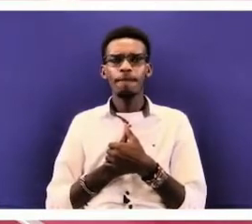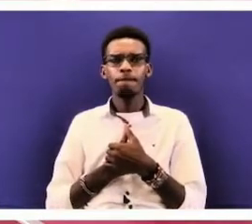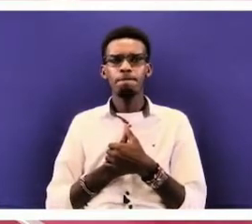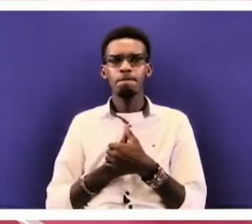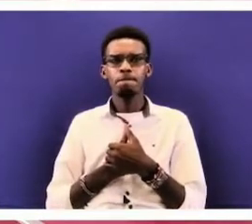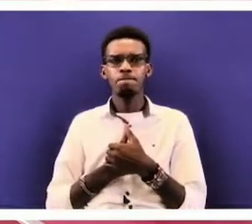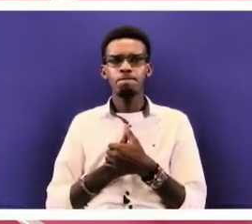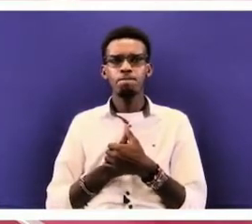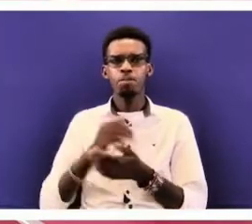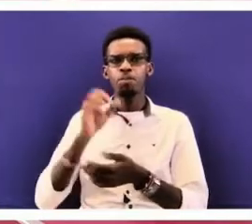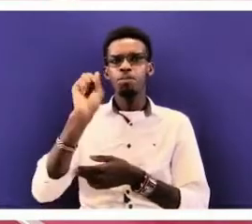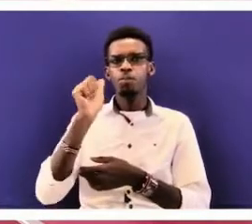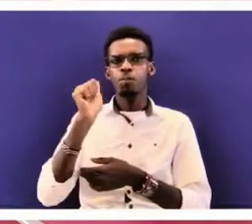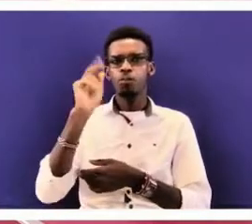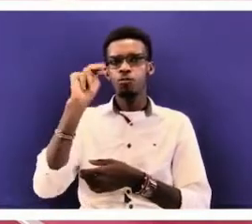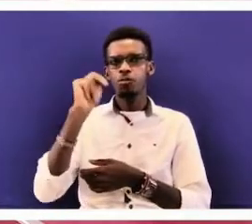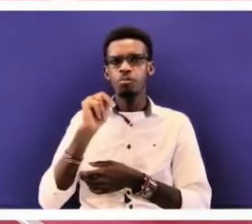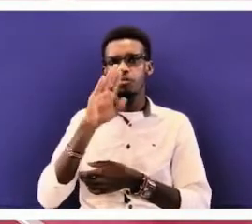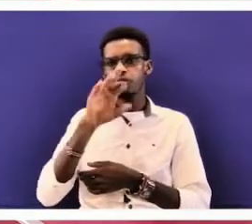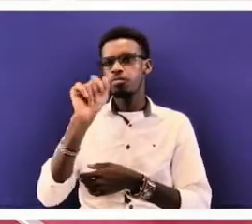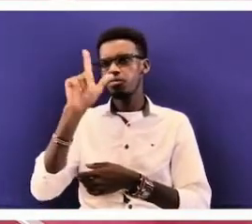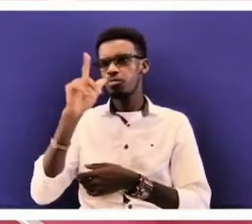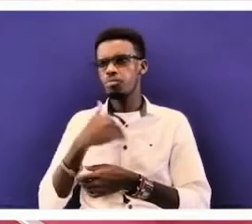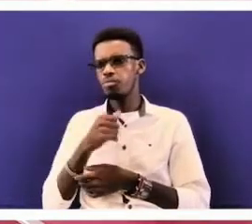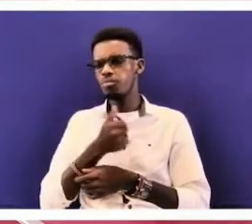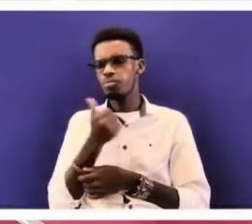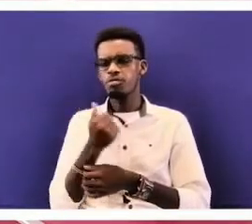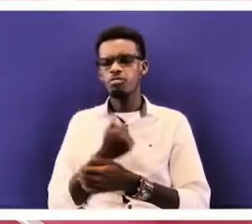Susan is in one, and Carol's in another one.